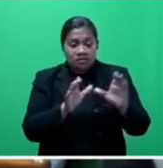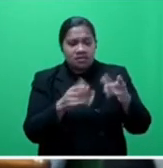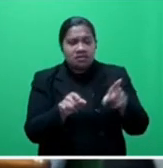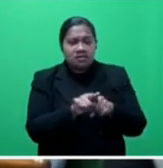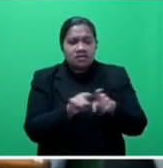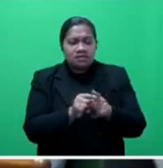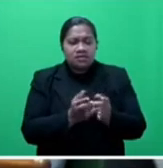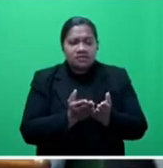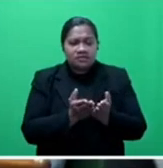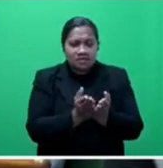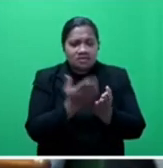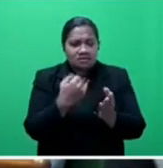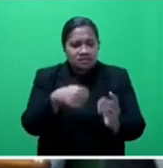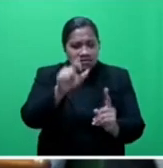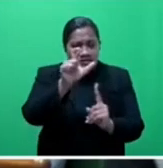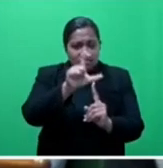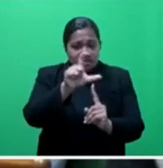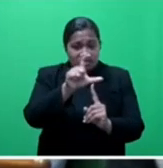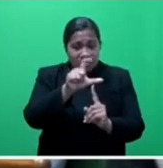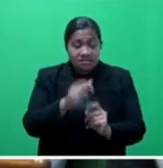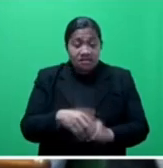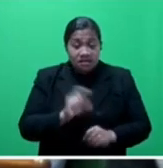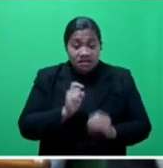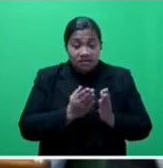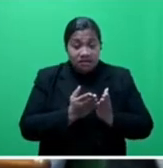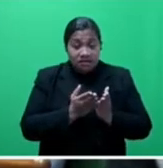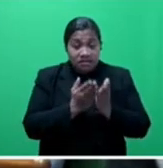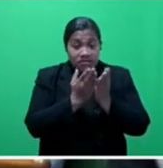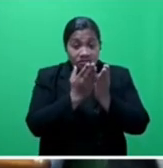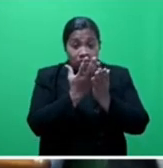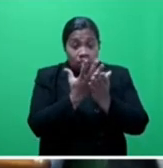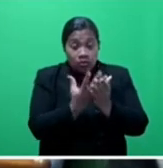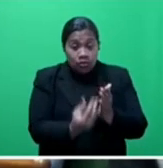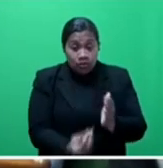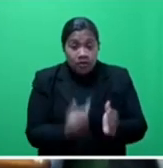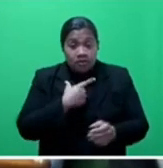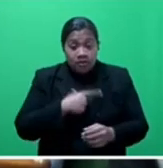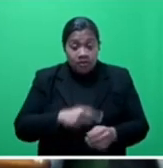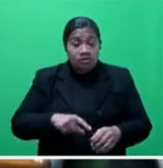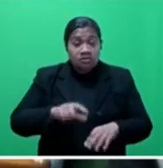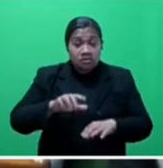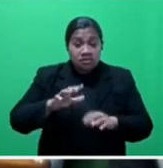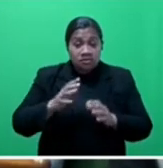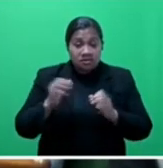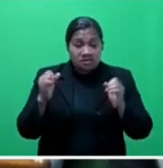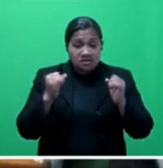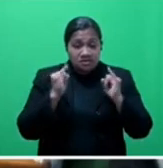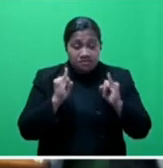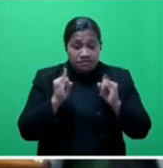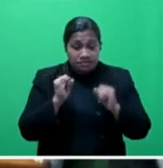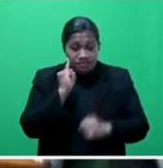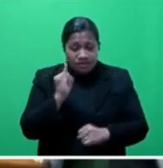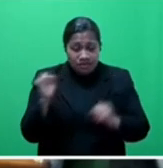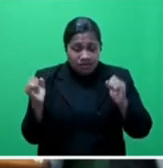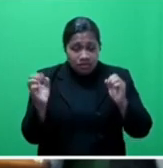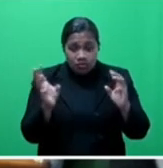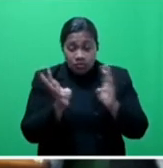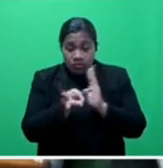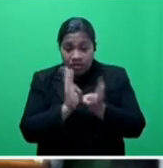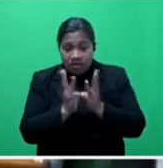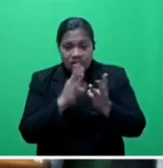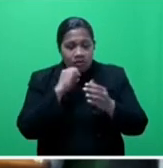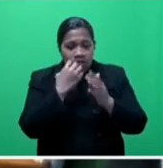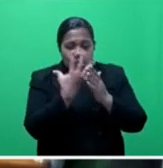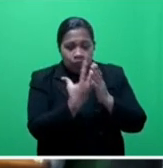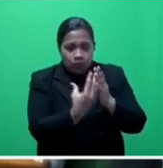with a captain. If a vessel goes down because of bad weather, it must sink with all its crew. A captain who abandons